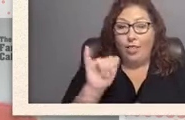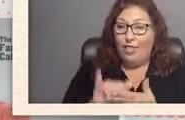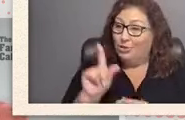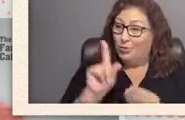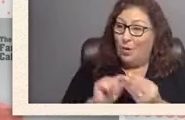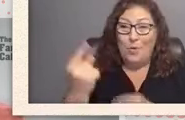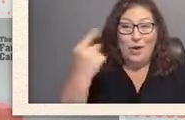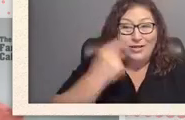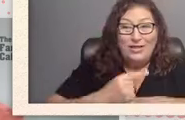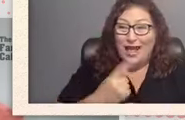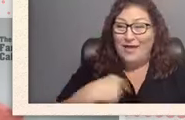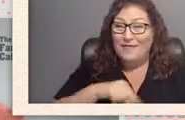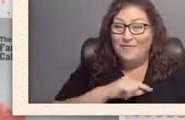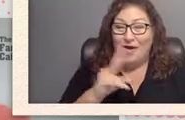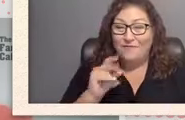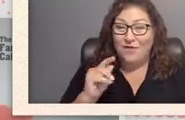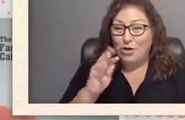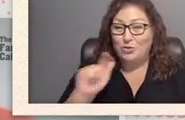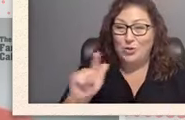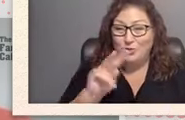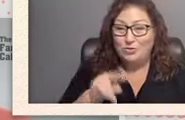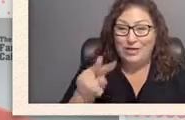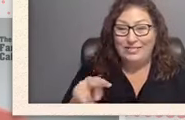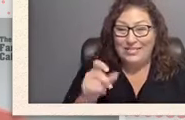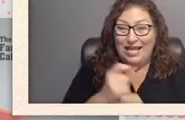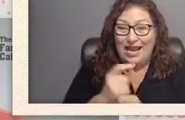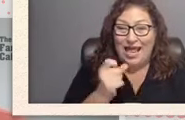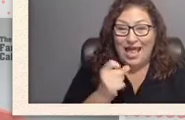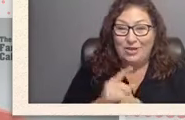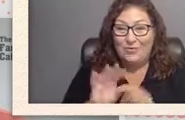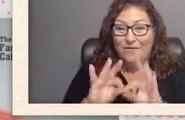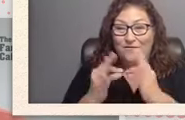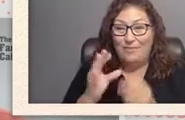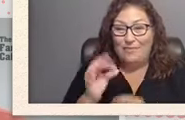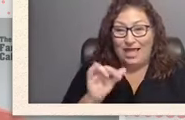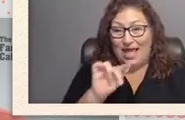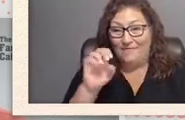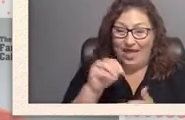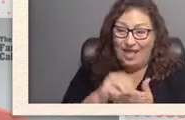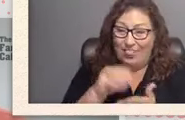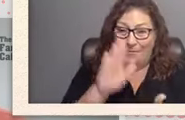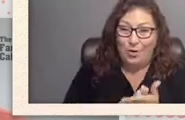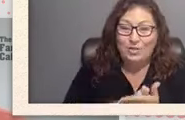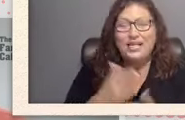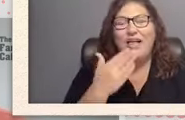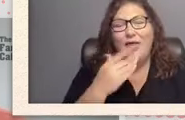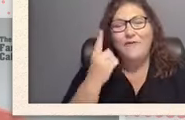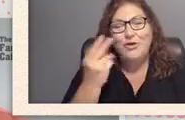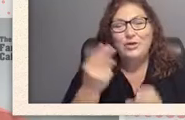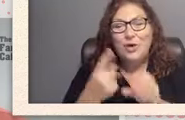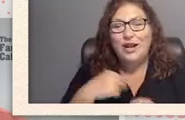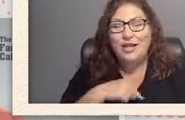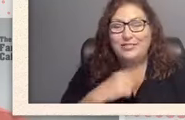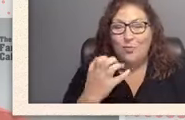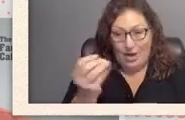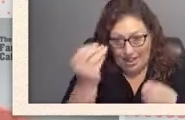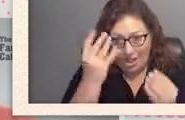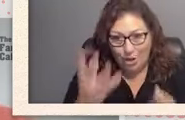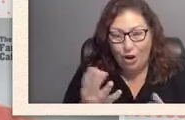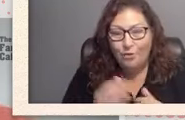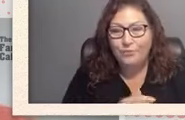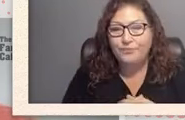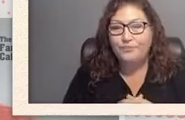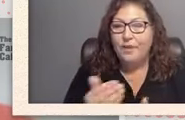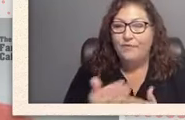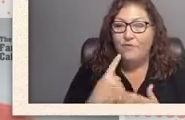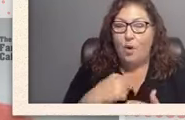our virtual 22nd Annual Family Cafe in the books. Thanks again for joining us. I just want to let you know, before we sign